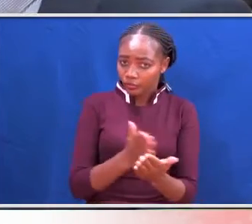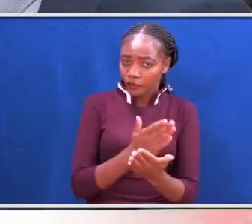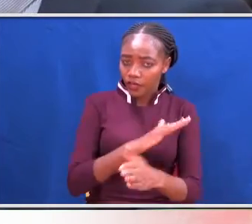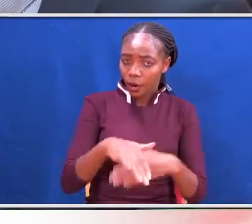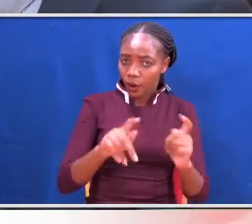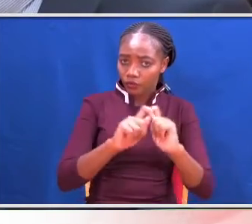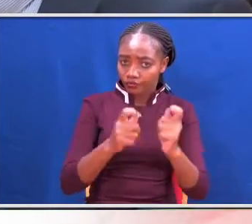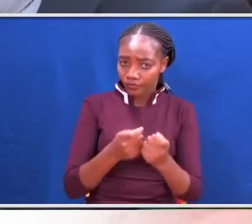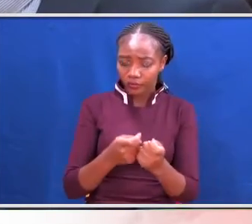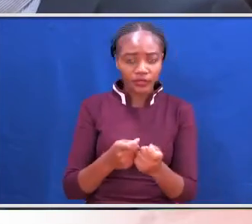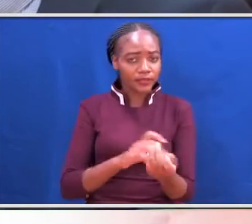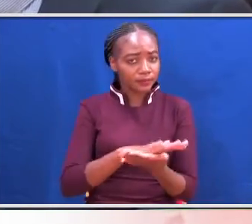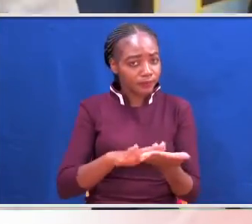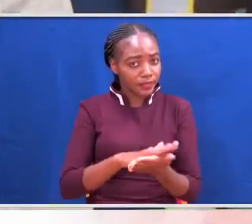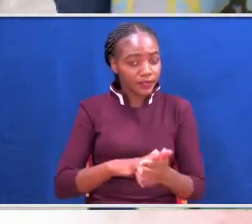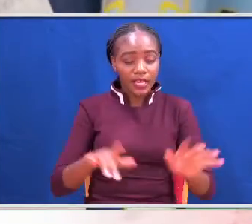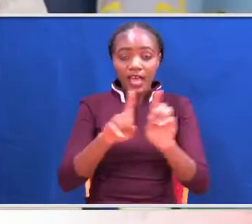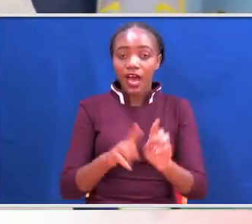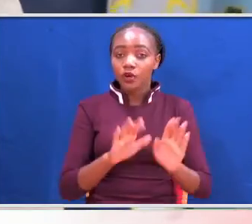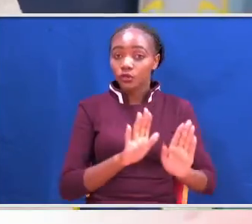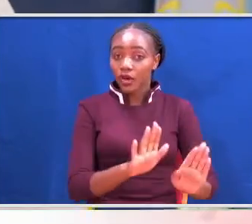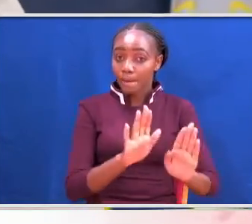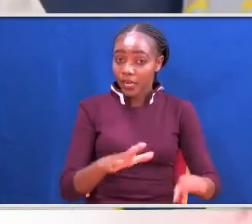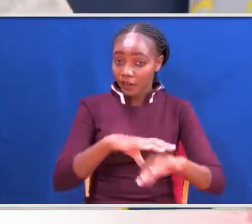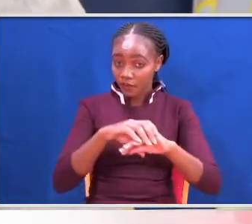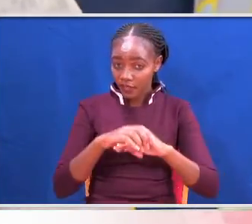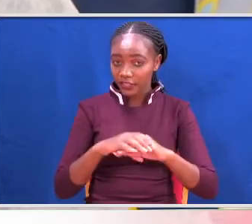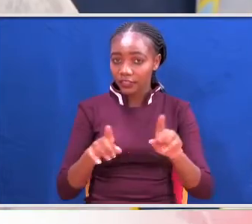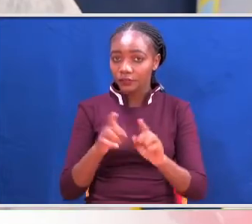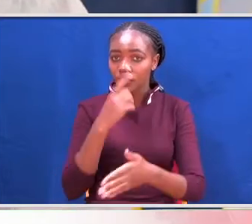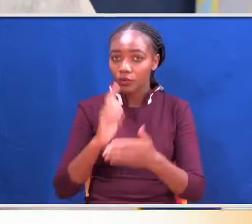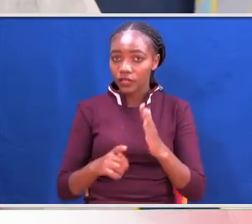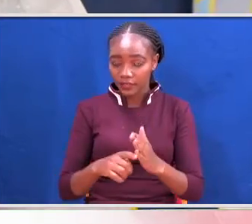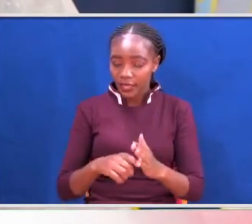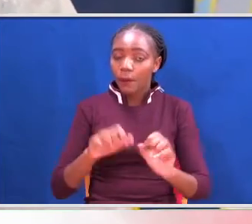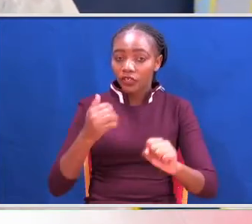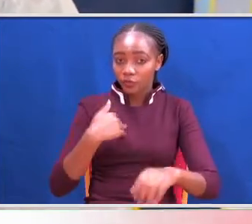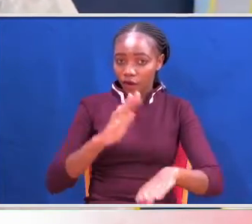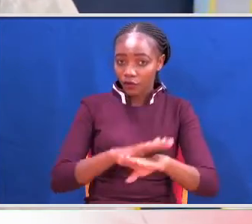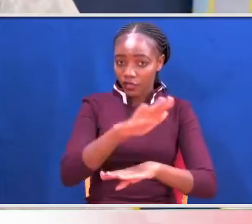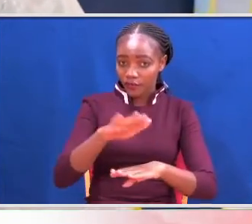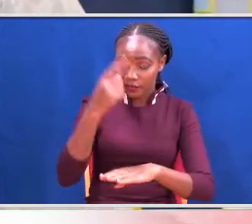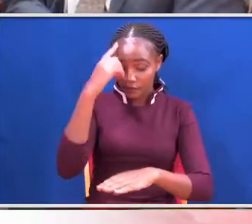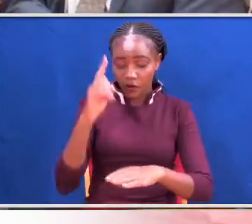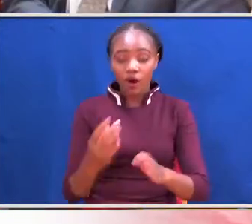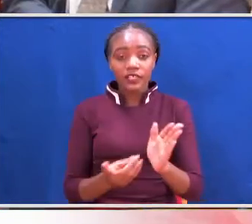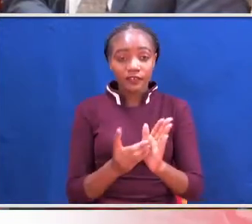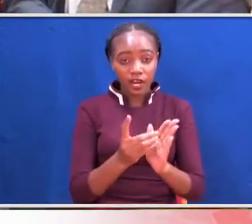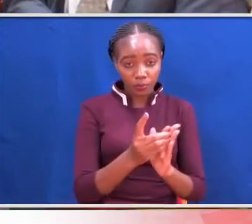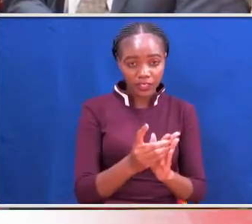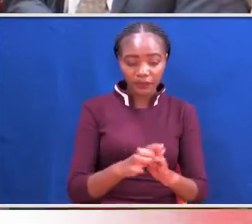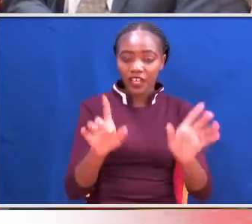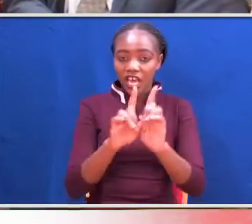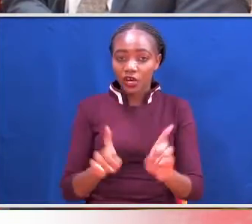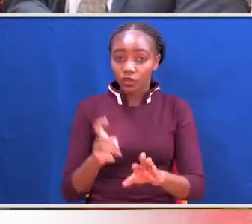Kenyatta drummed up support for the handshake, which he says created an ample environment for growth and development, on his